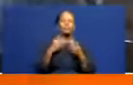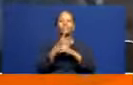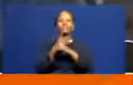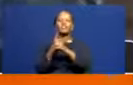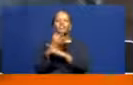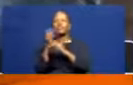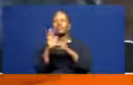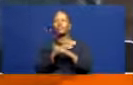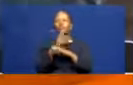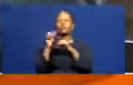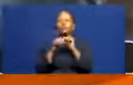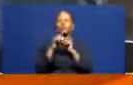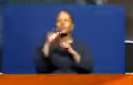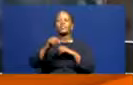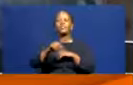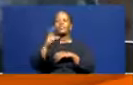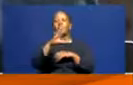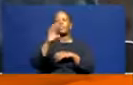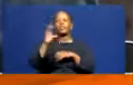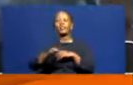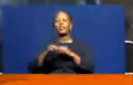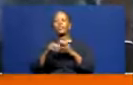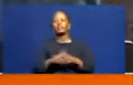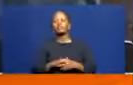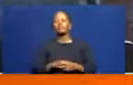African. Here we go.